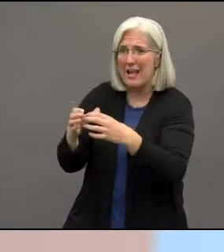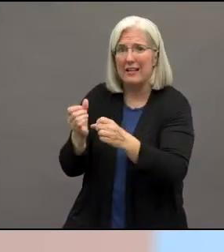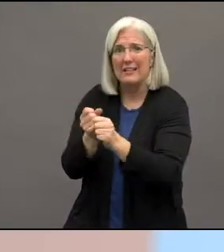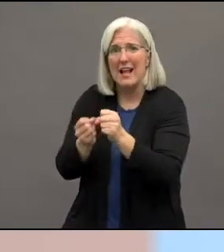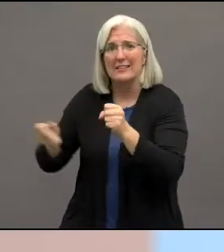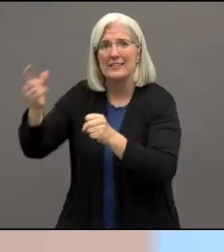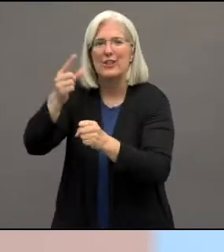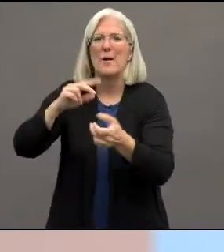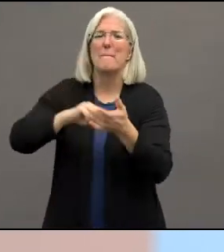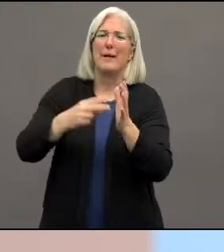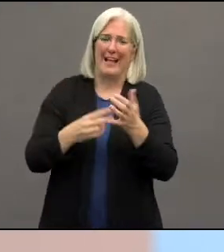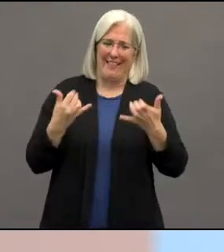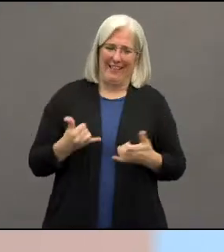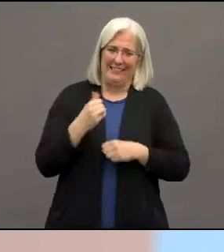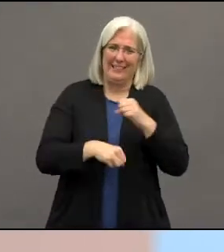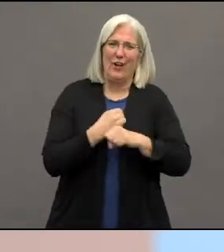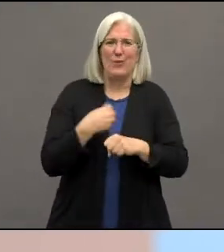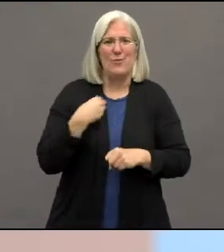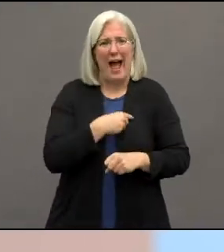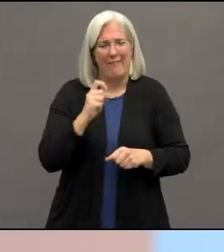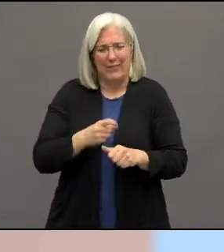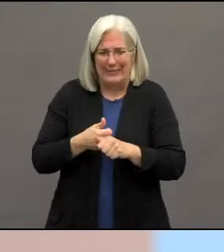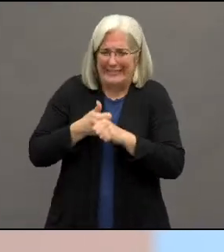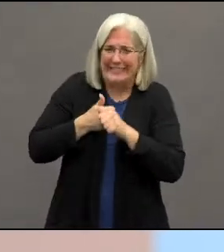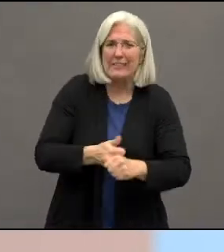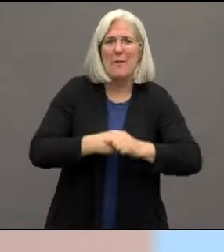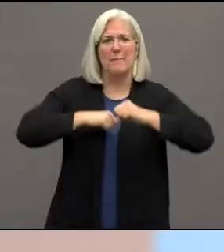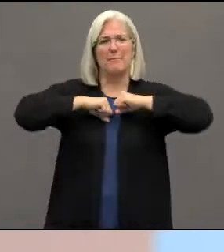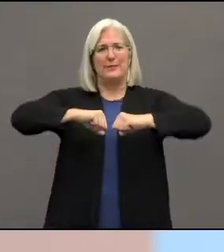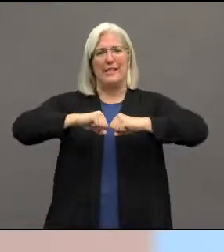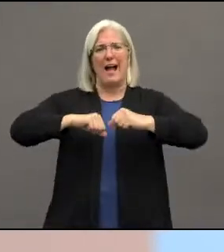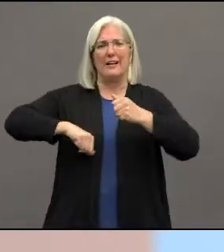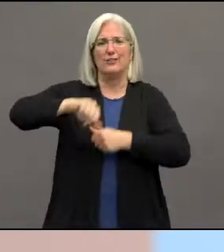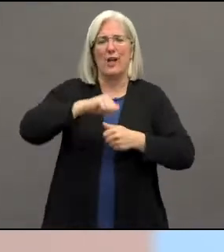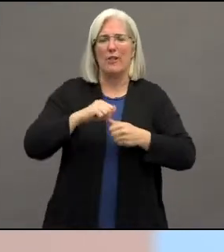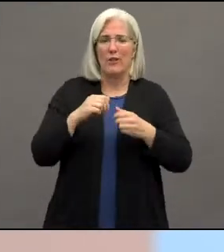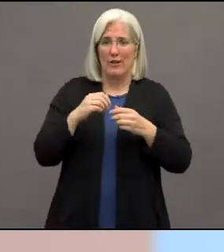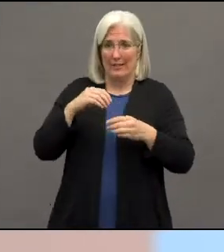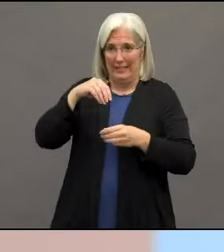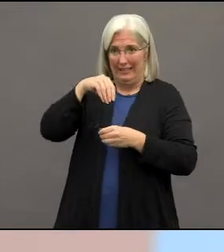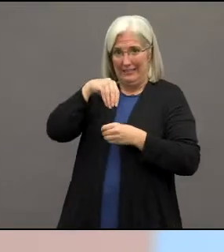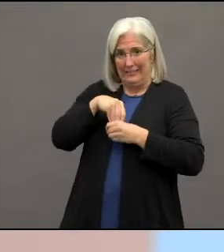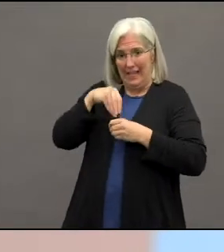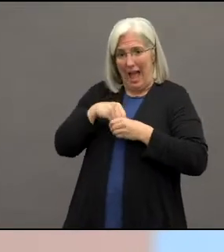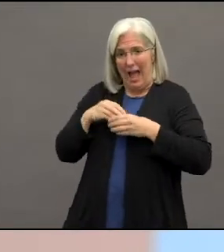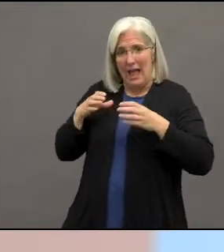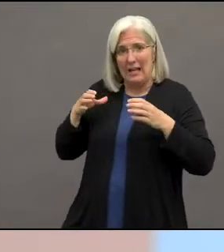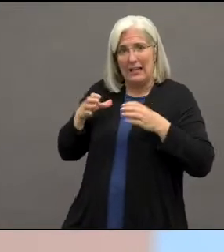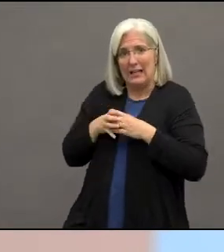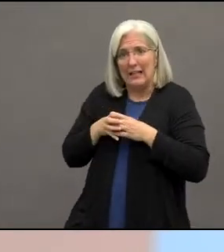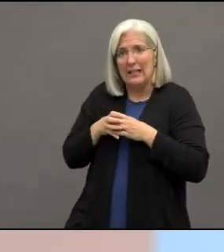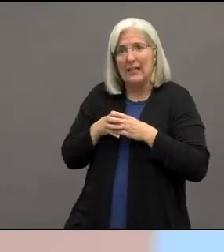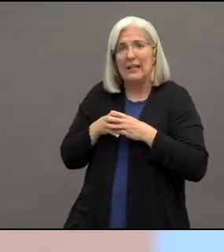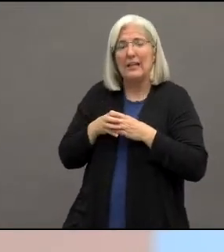of gatherings, indoor gatherings such as movie theaters,